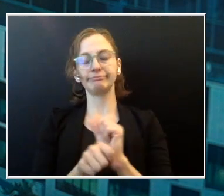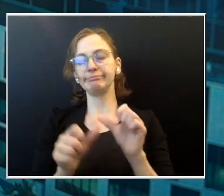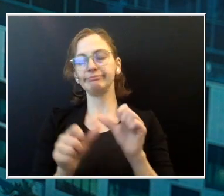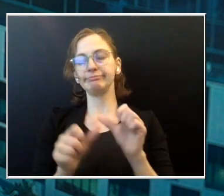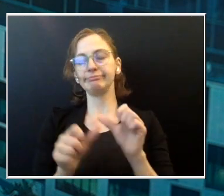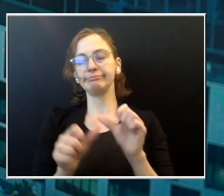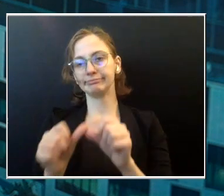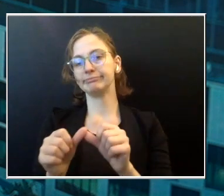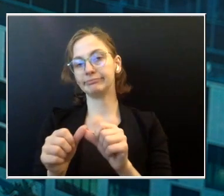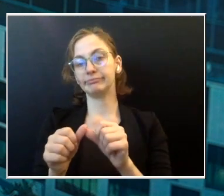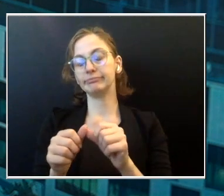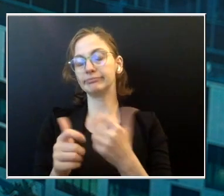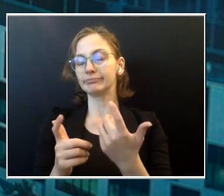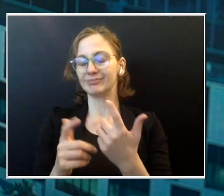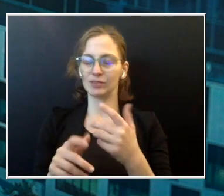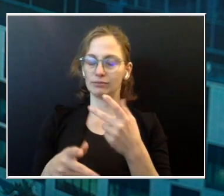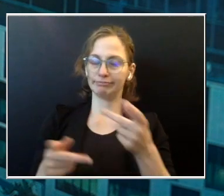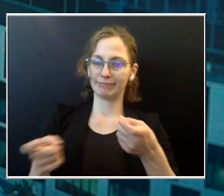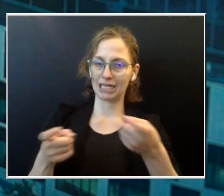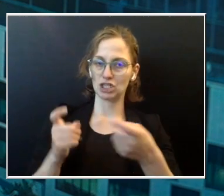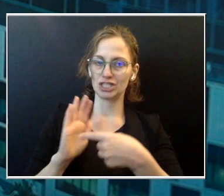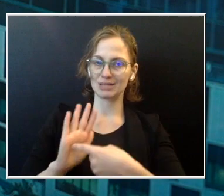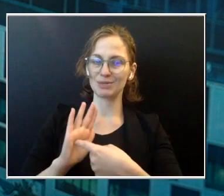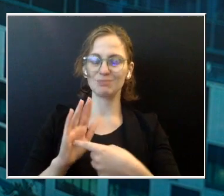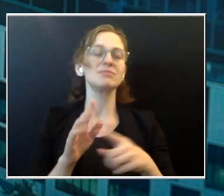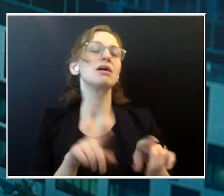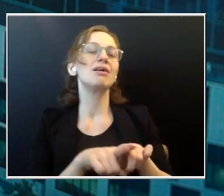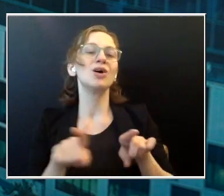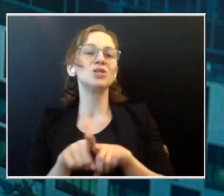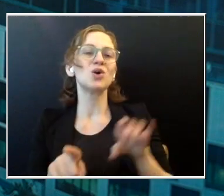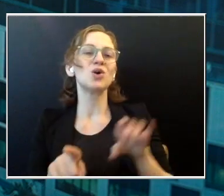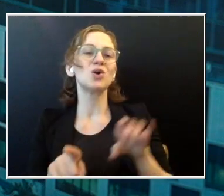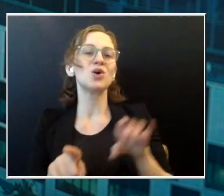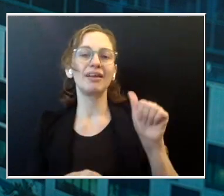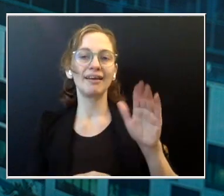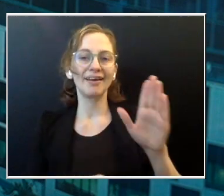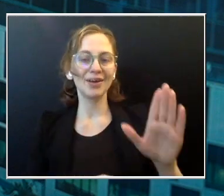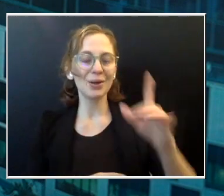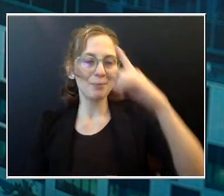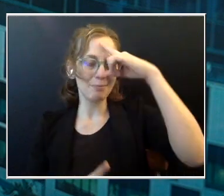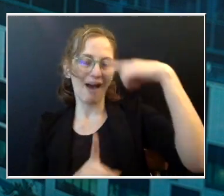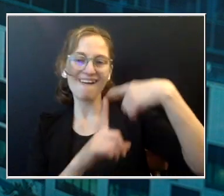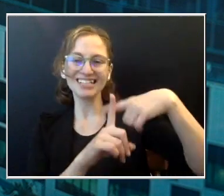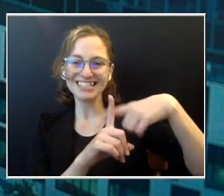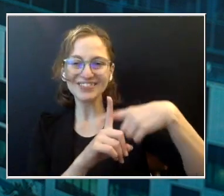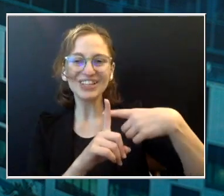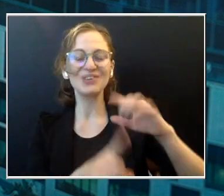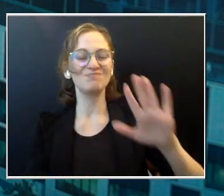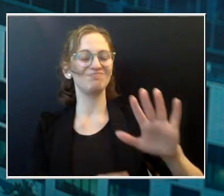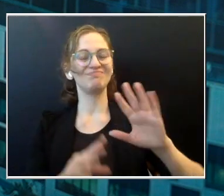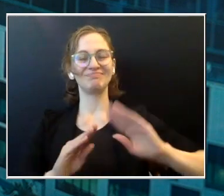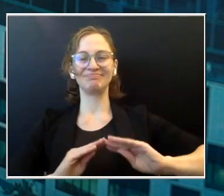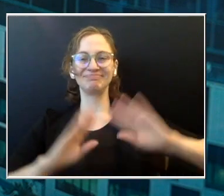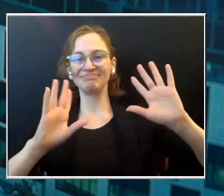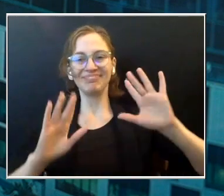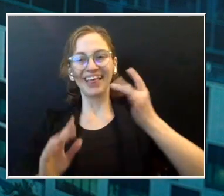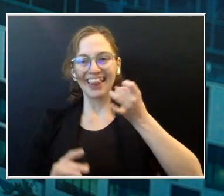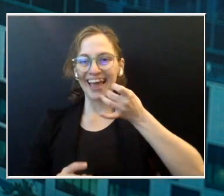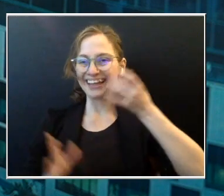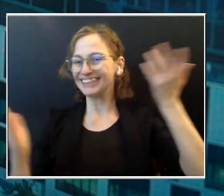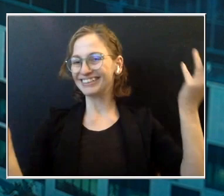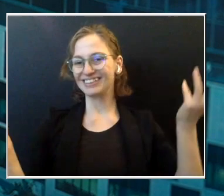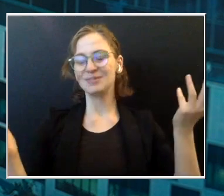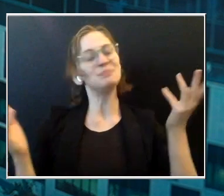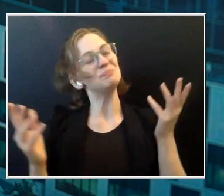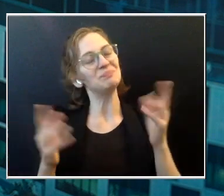think Claudia's positivity and just the light that she has about her makes her a really unique person that